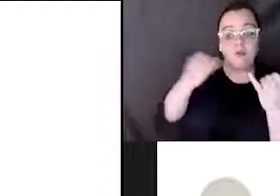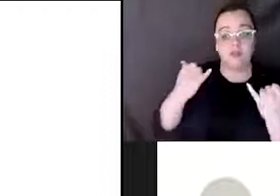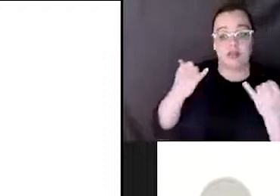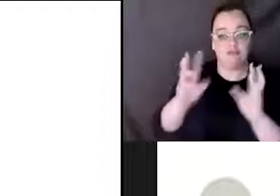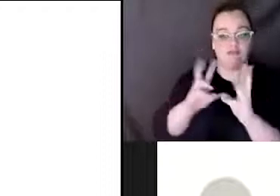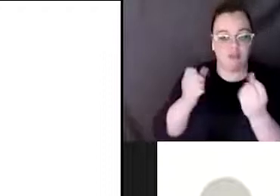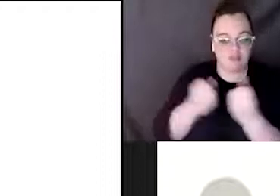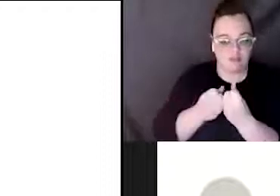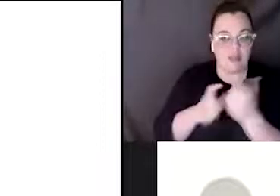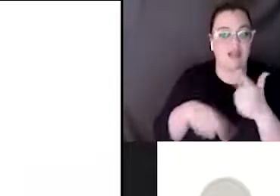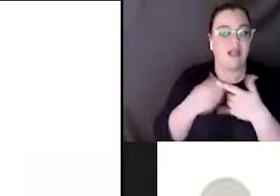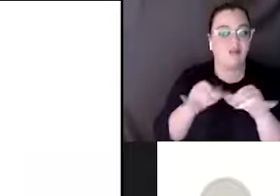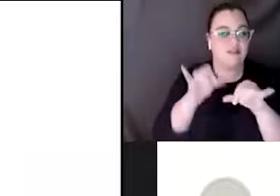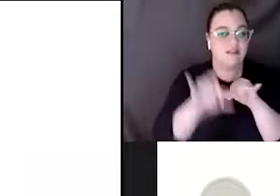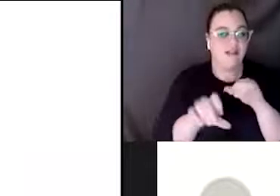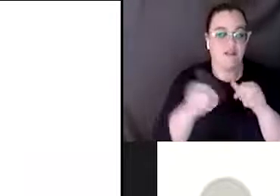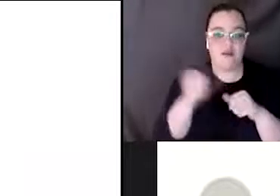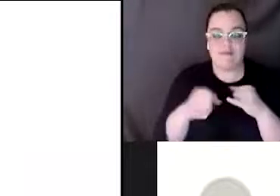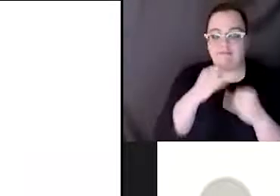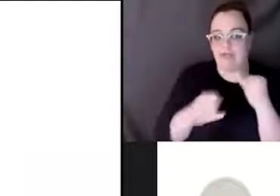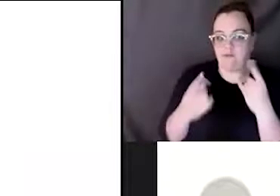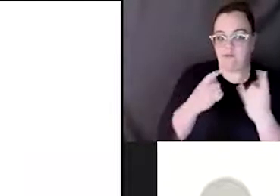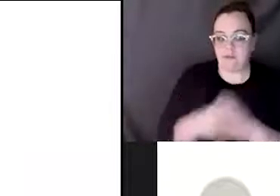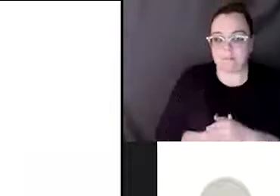also stay for any final questions.